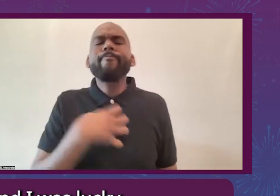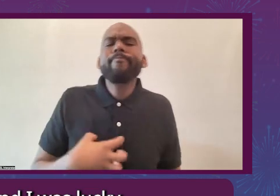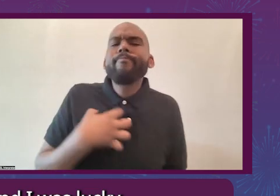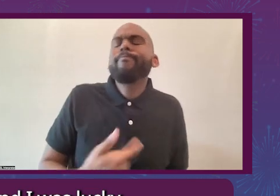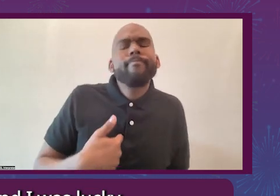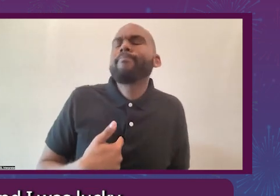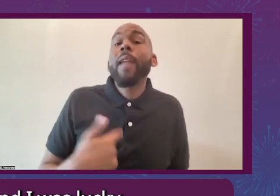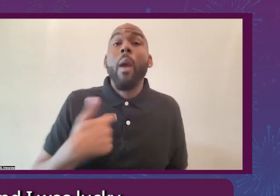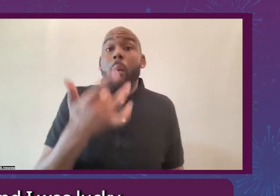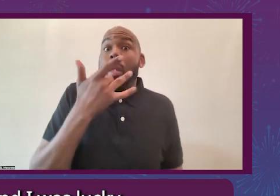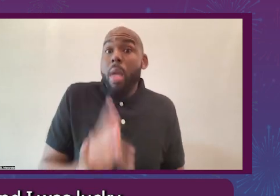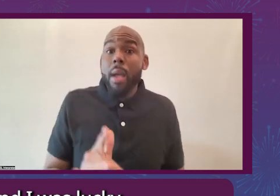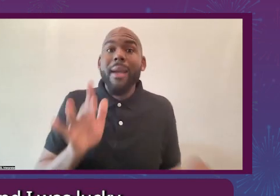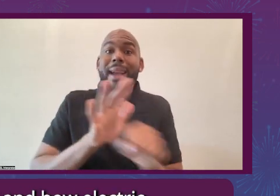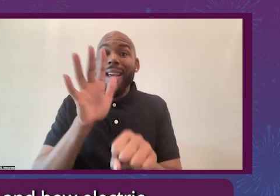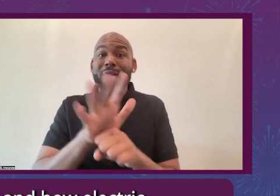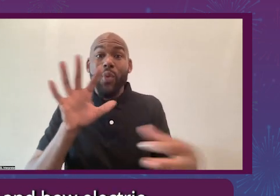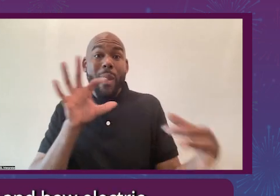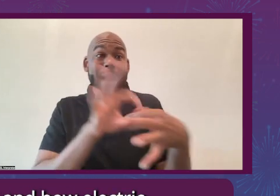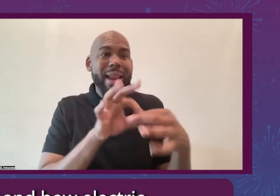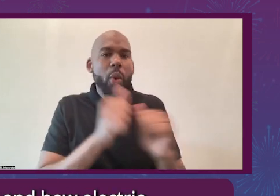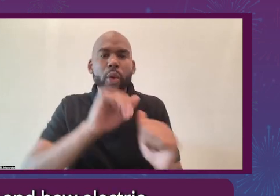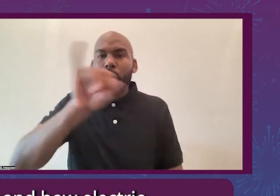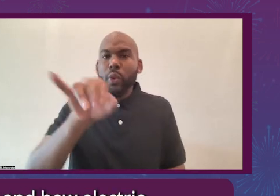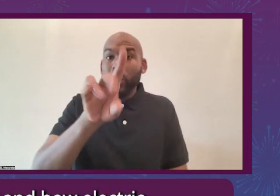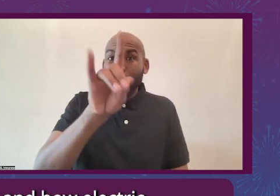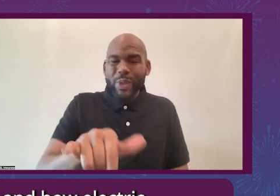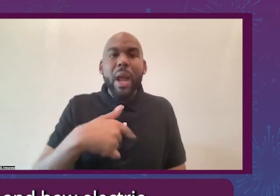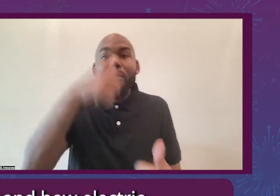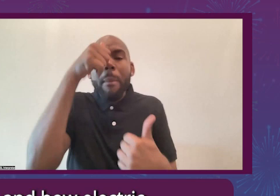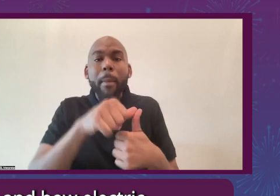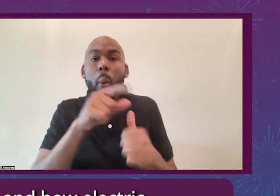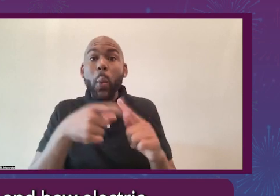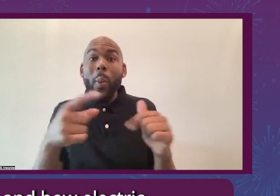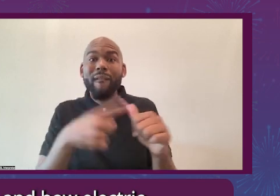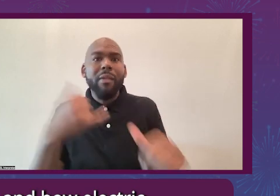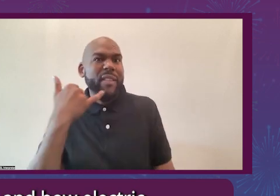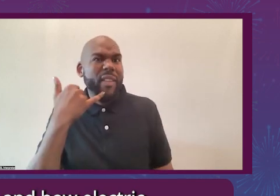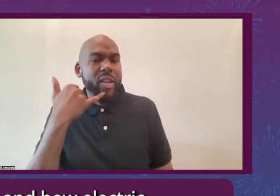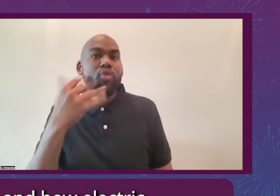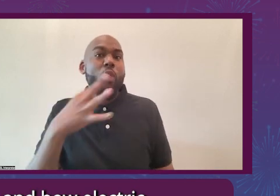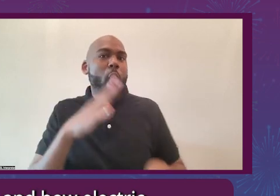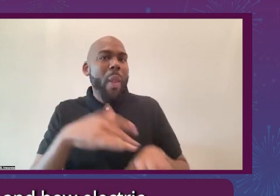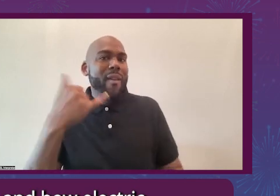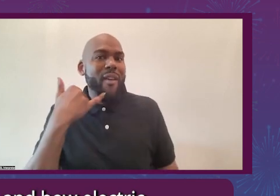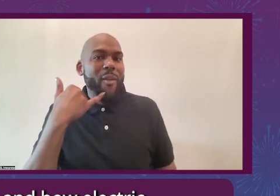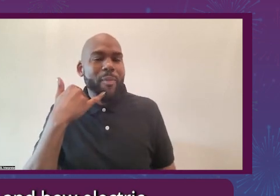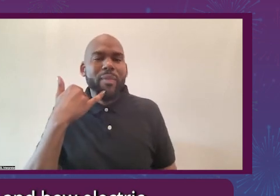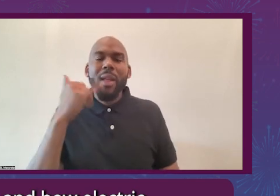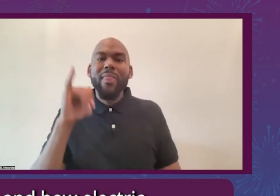to be connected with Judy. And I remember when we first spoke on the phone and how electric her voice